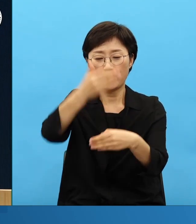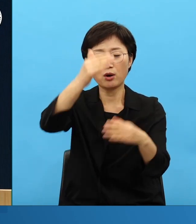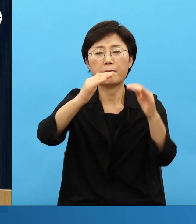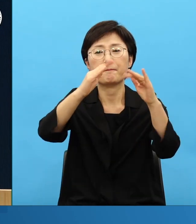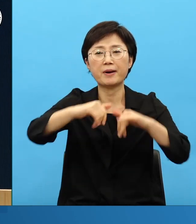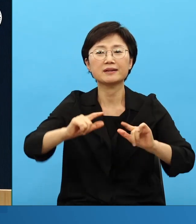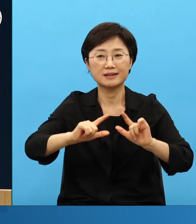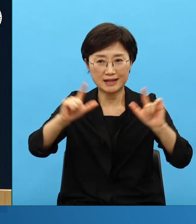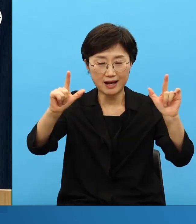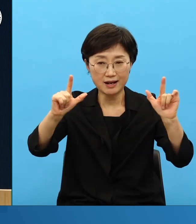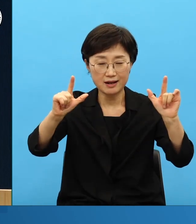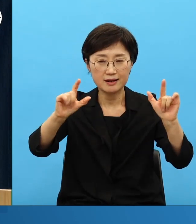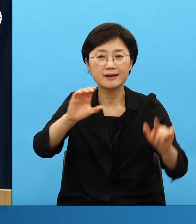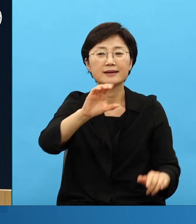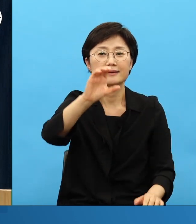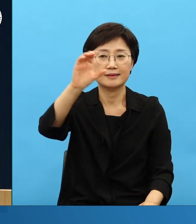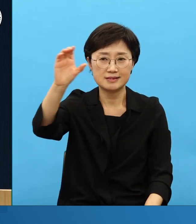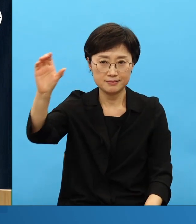humankind.